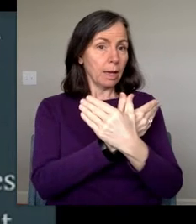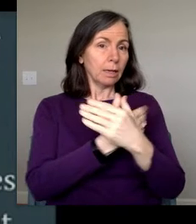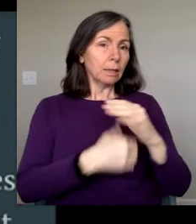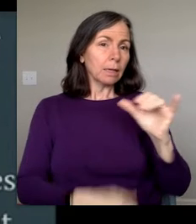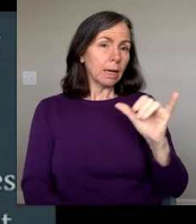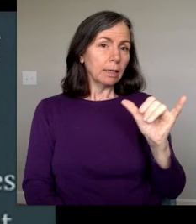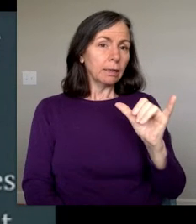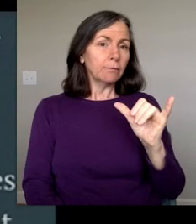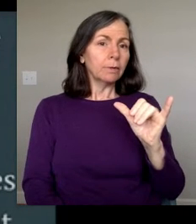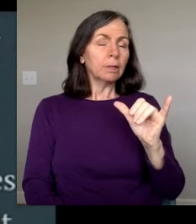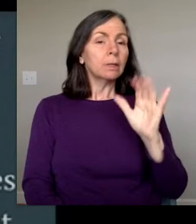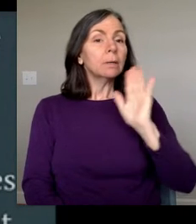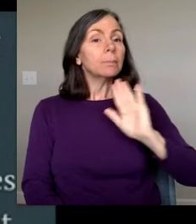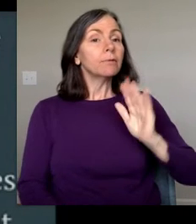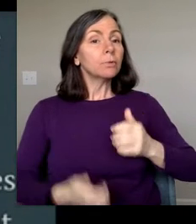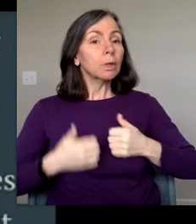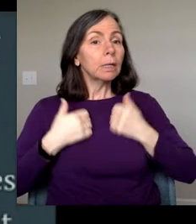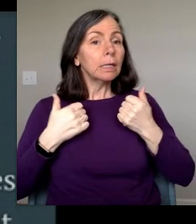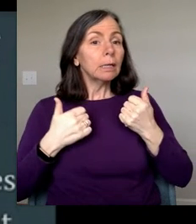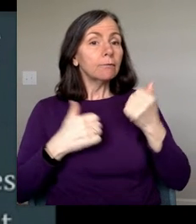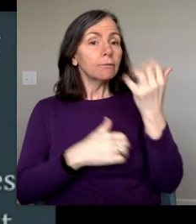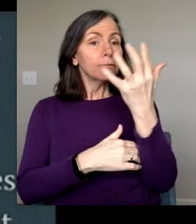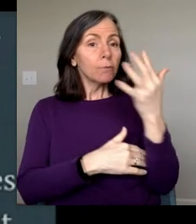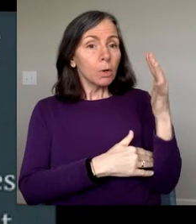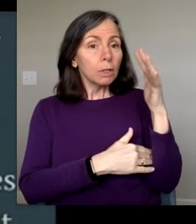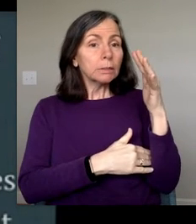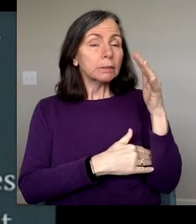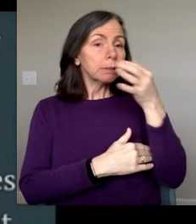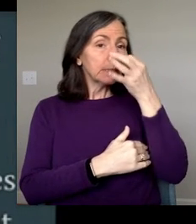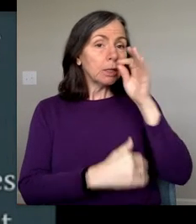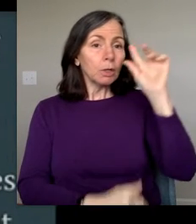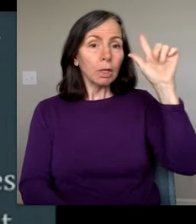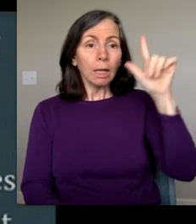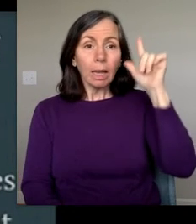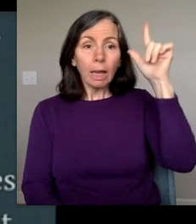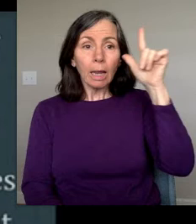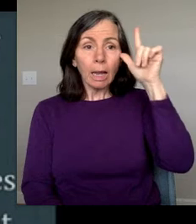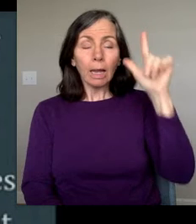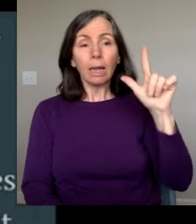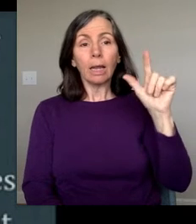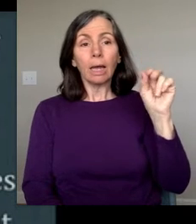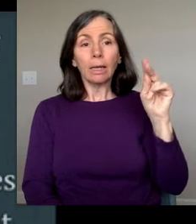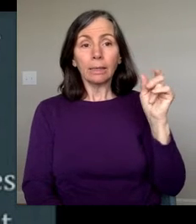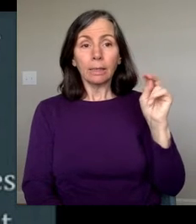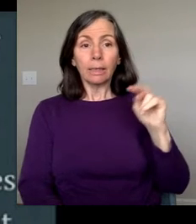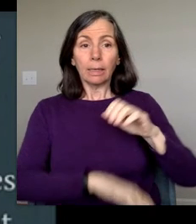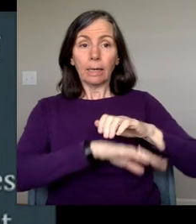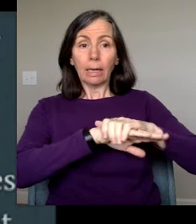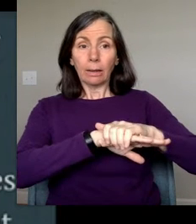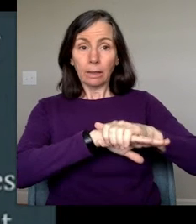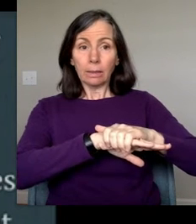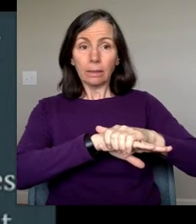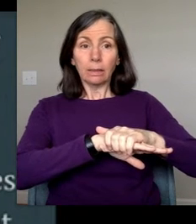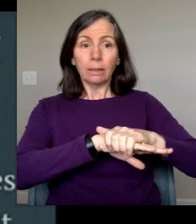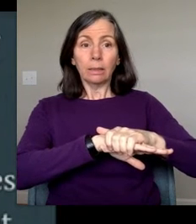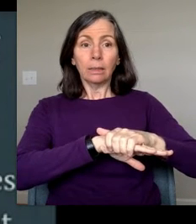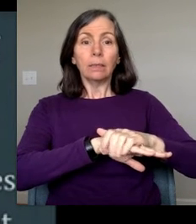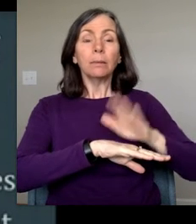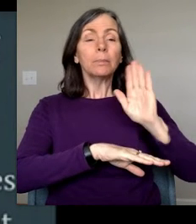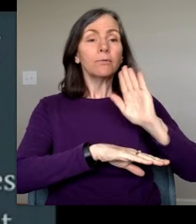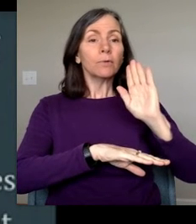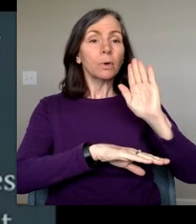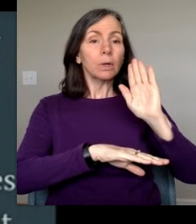of London used to be light color with black spots. When the air in London became filled with